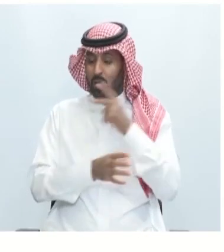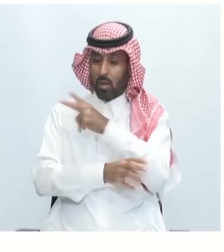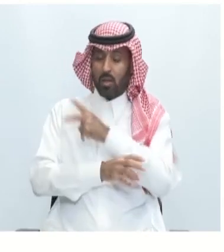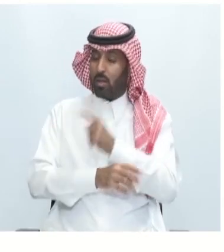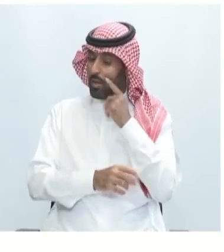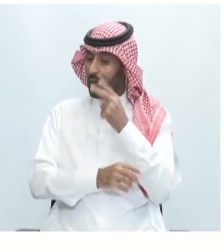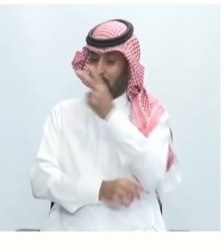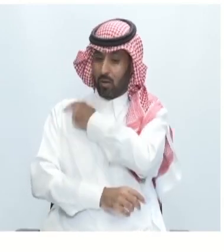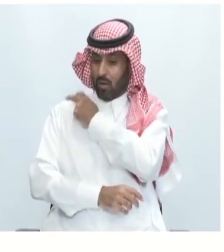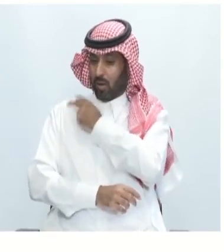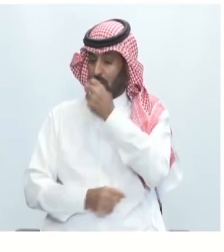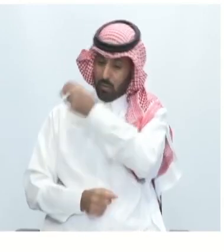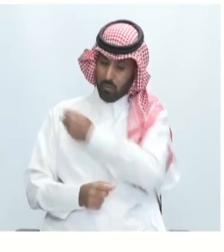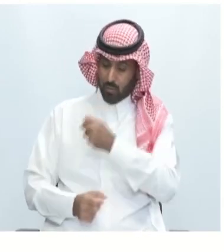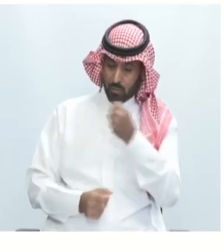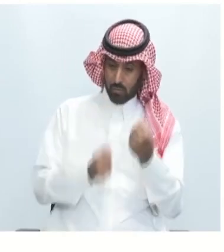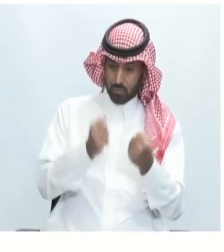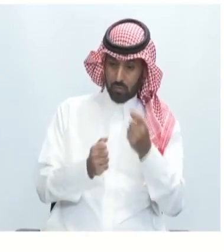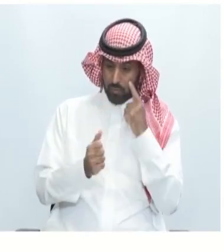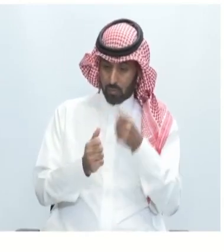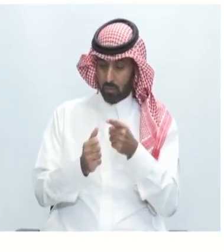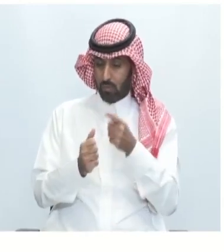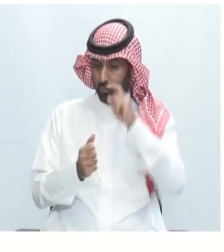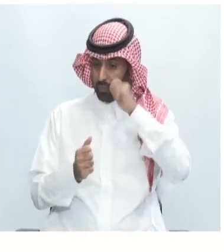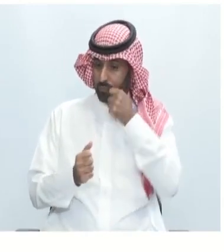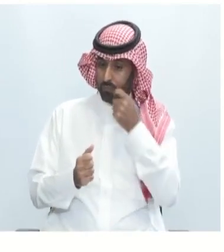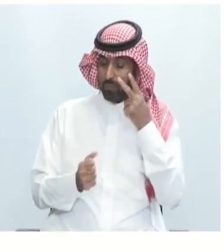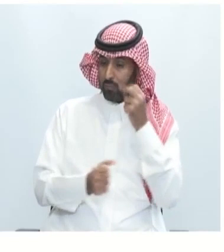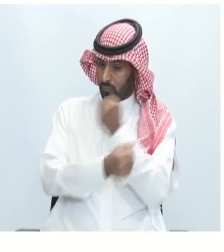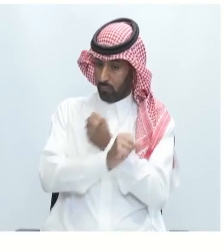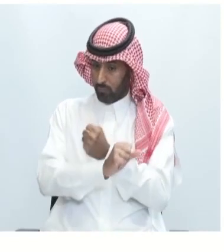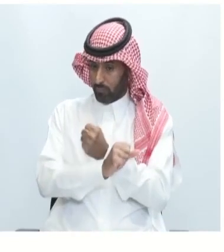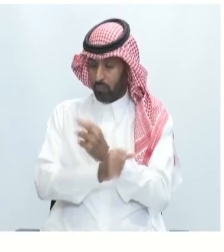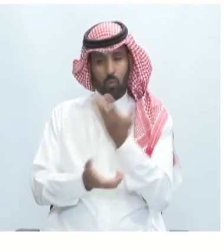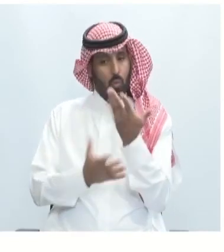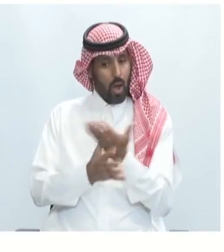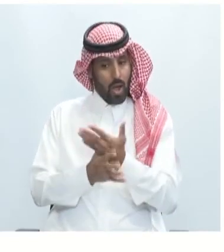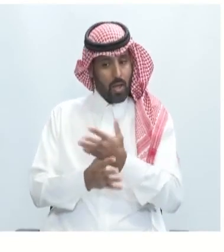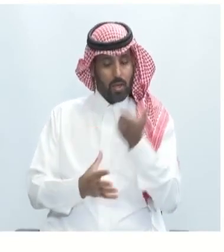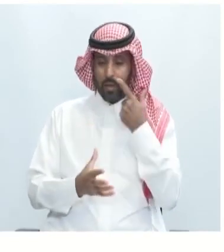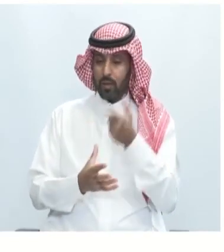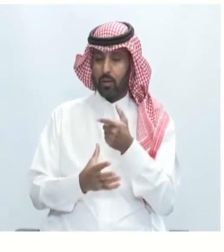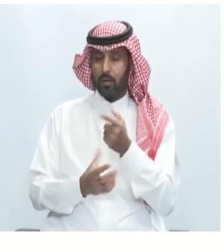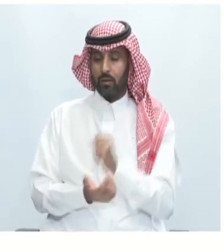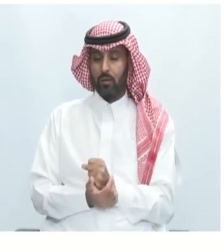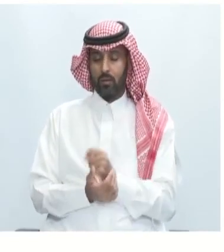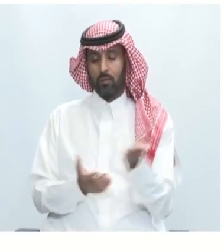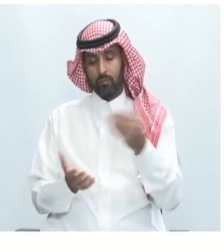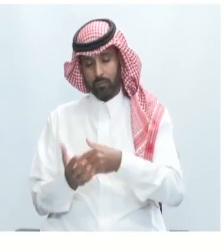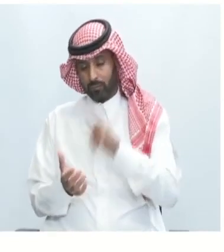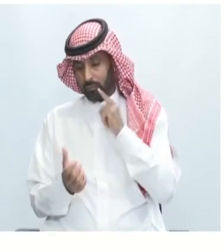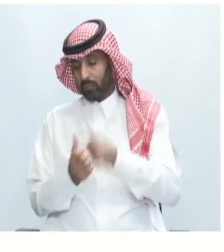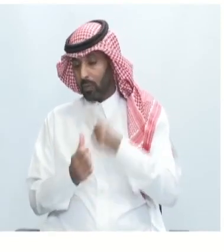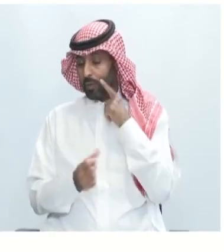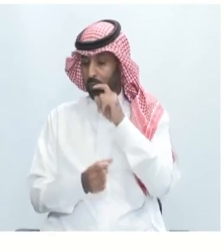police officer pulled the car over? Do you think the man was arrested? Why or why not? Again,